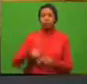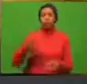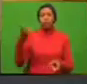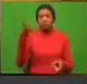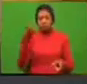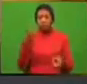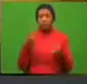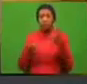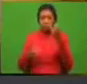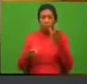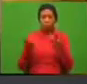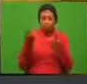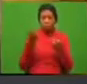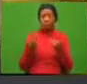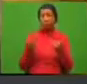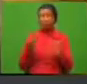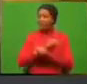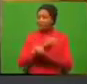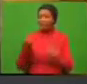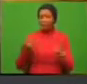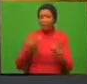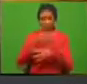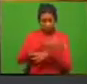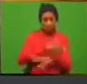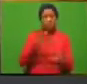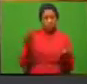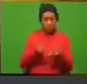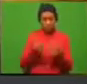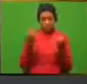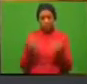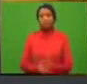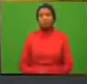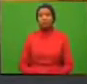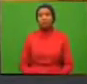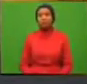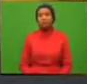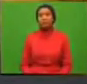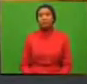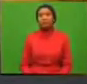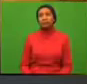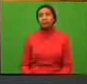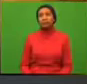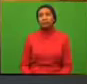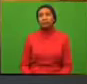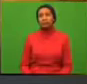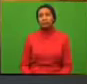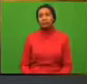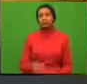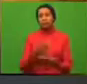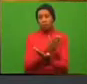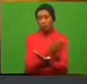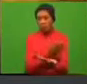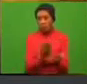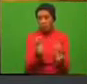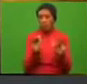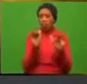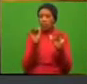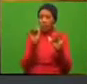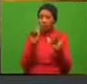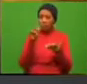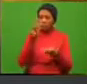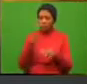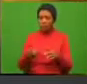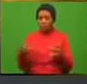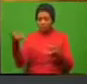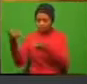ukuthi amalunga ahloniphekile alendlu yesishayamthetho. Sonke silalelane. Ngikhulumile